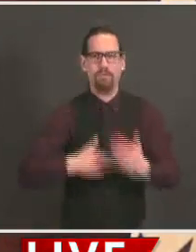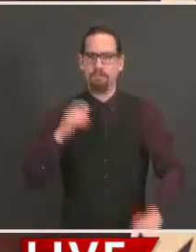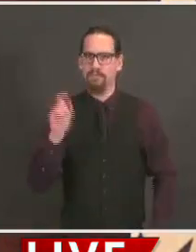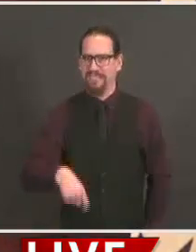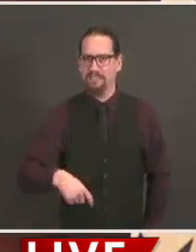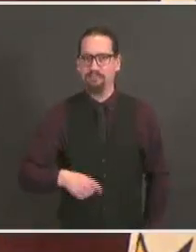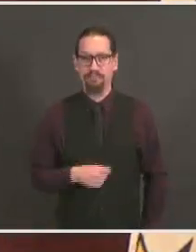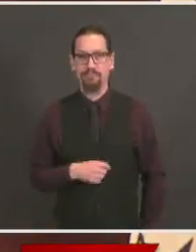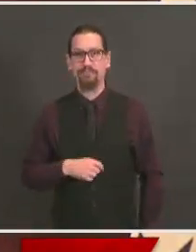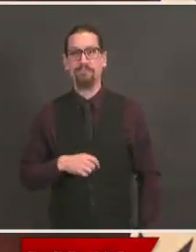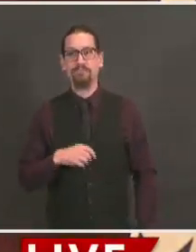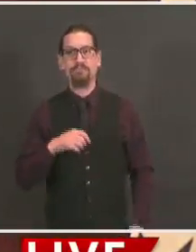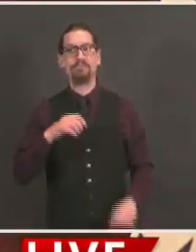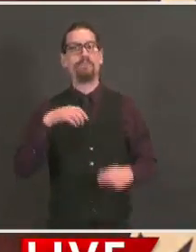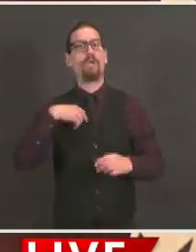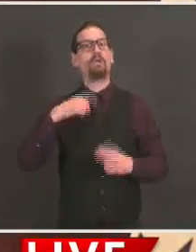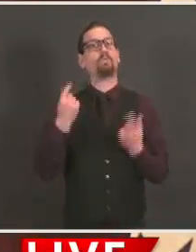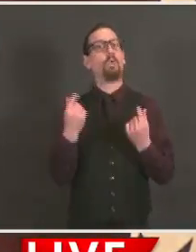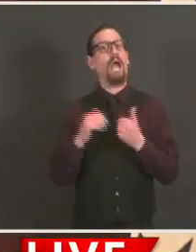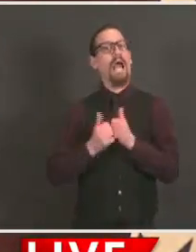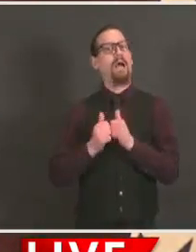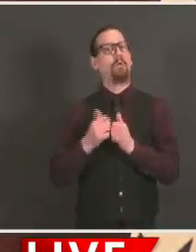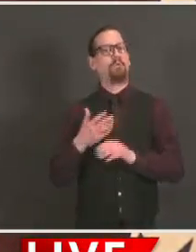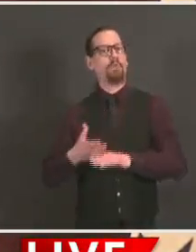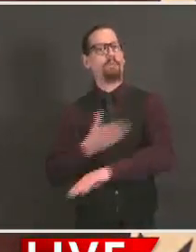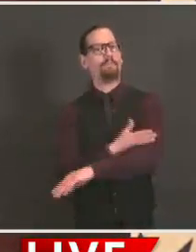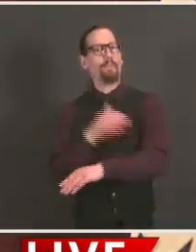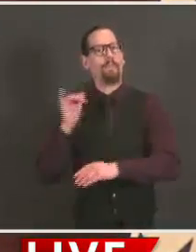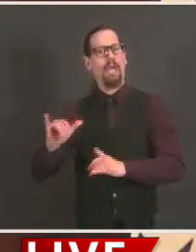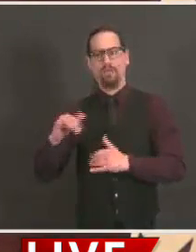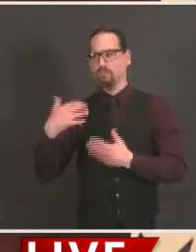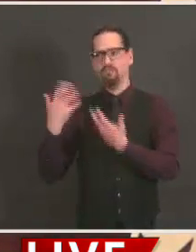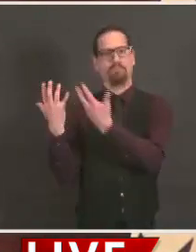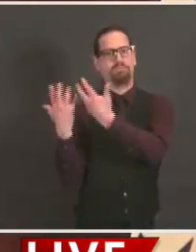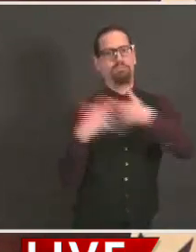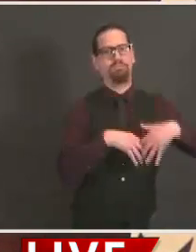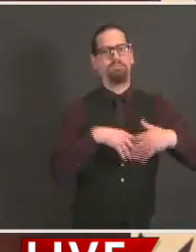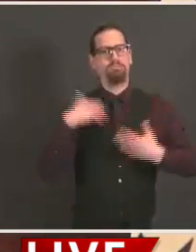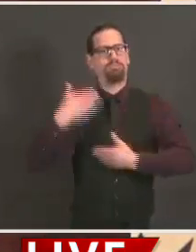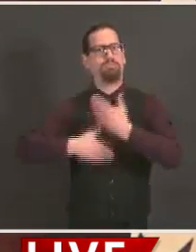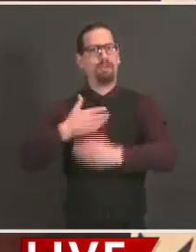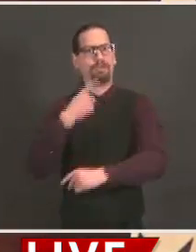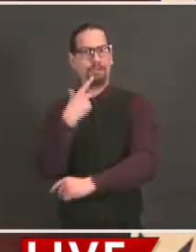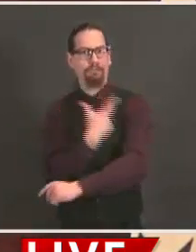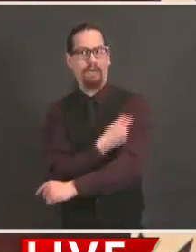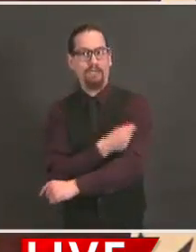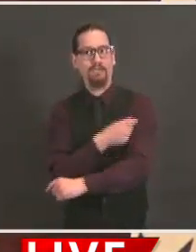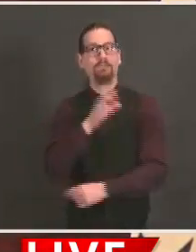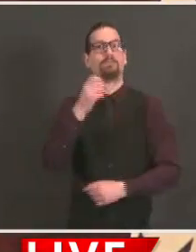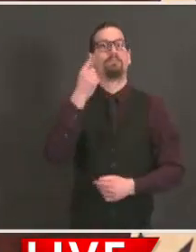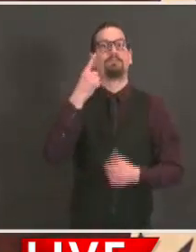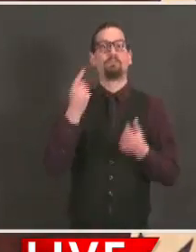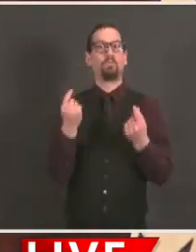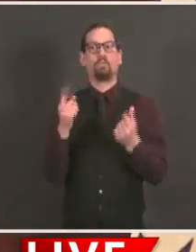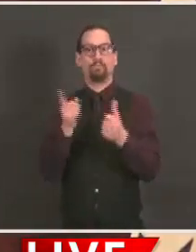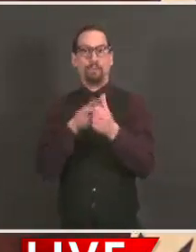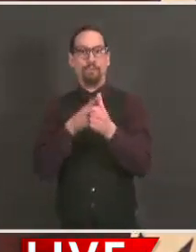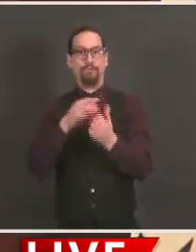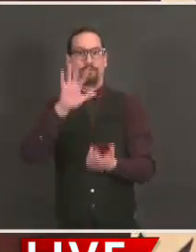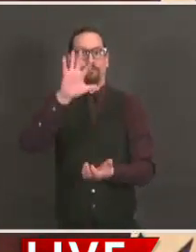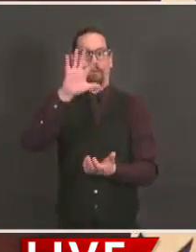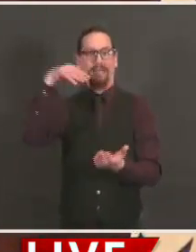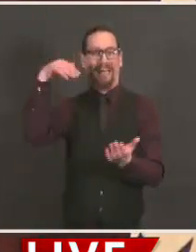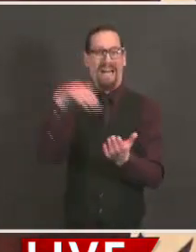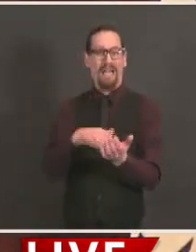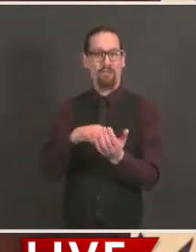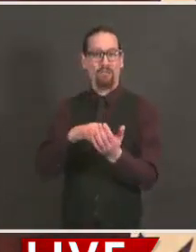we were able to free up roughly 5,000 doses of vaccine for municipalities to begin vaccinating